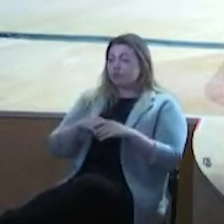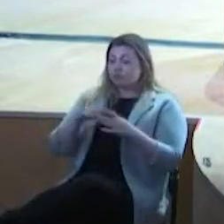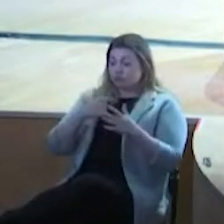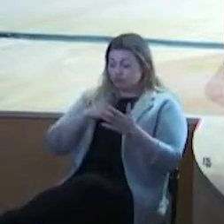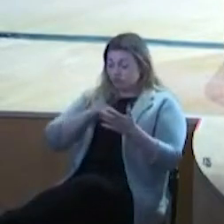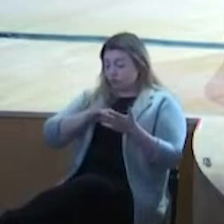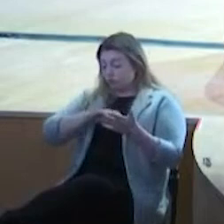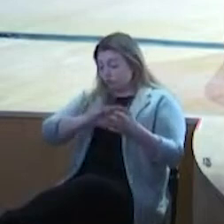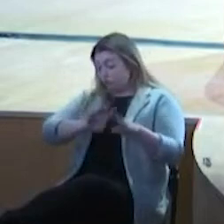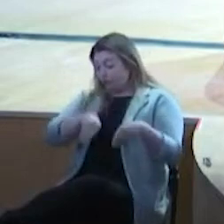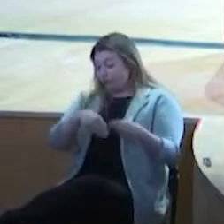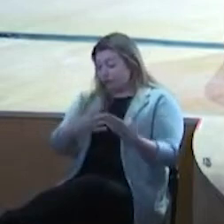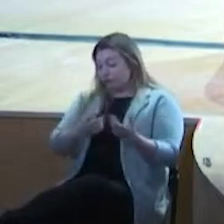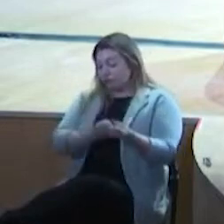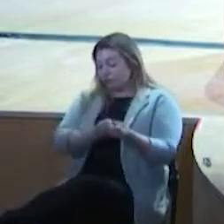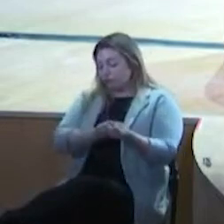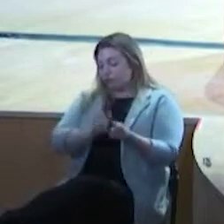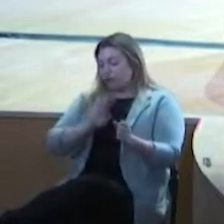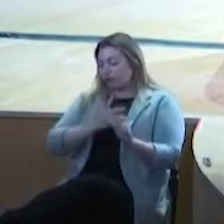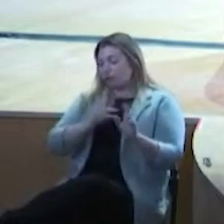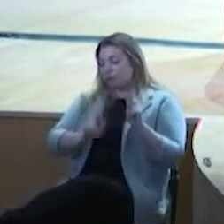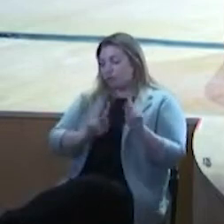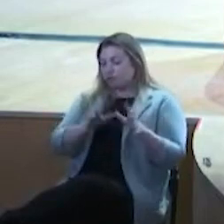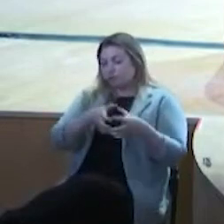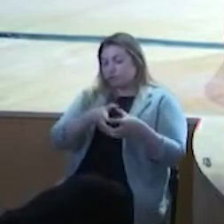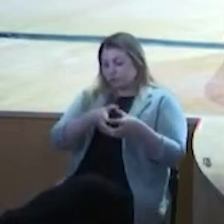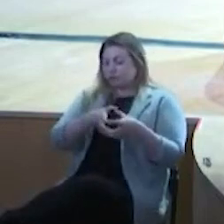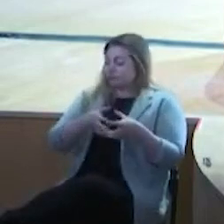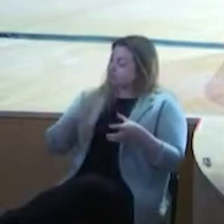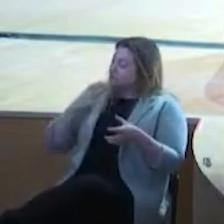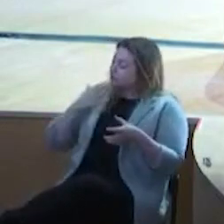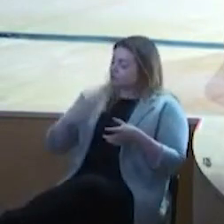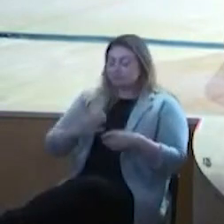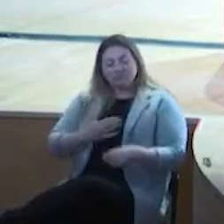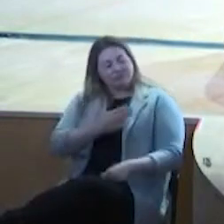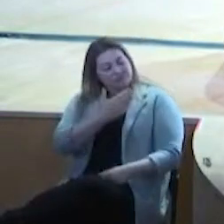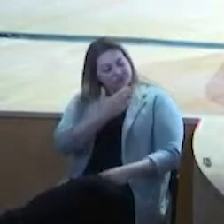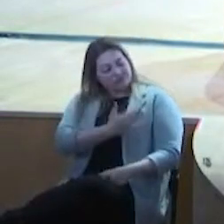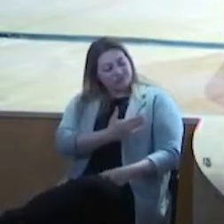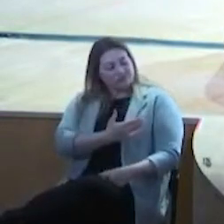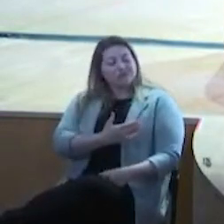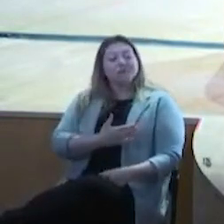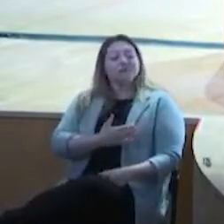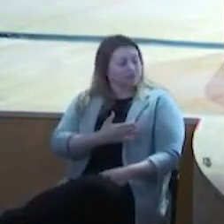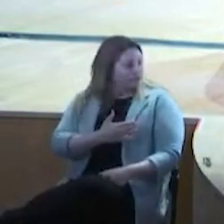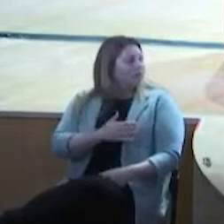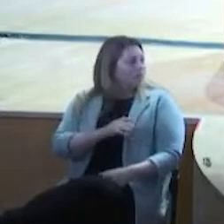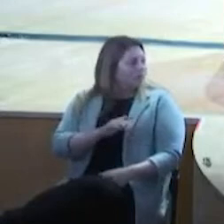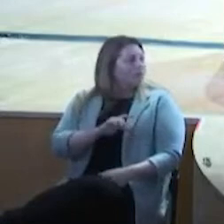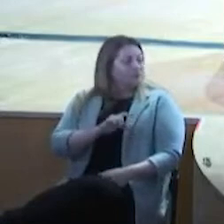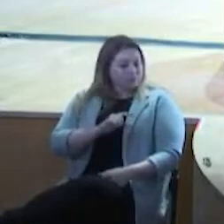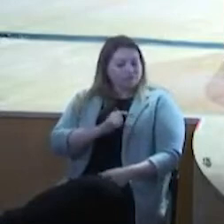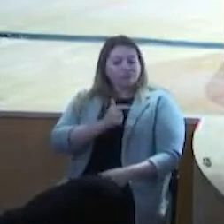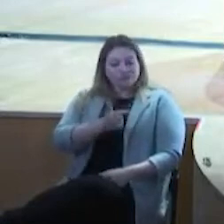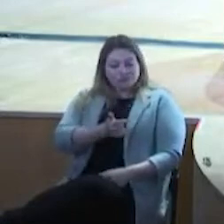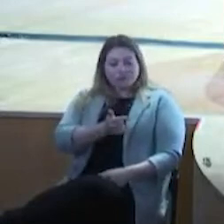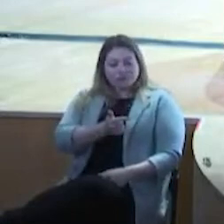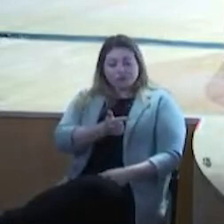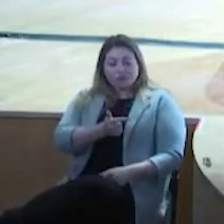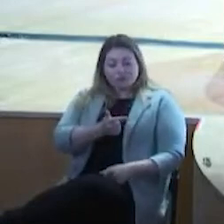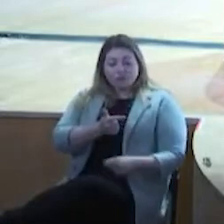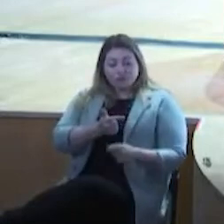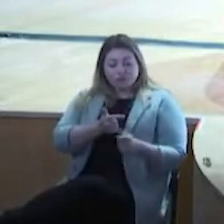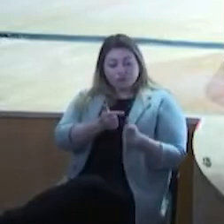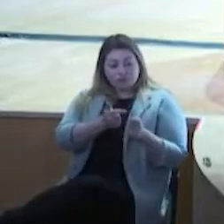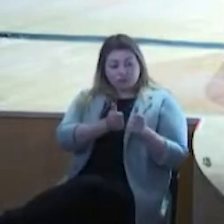provide for our people. Thank you, Haas. Thank you. Kaben, we'll have you next. Each of your communities